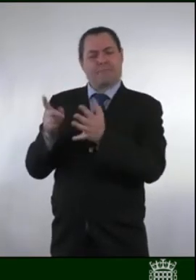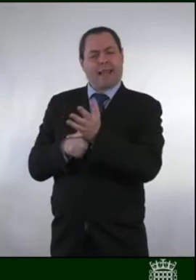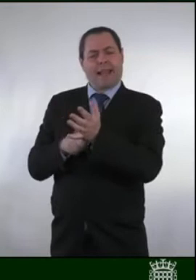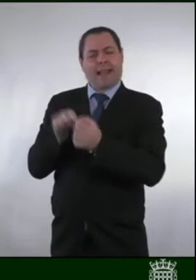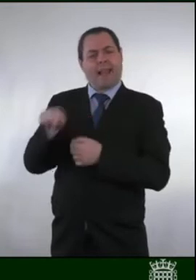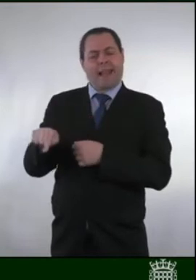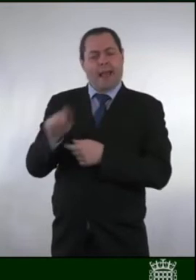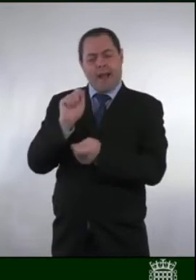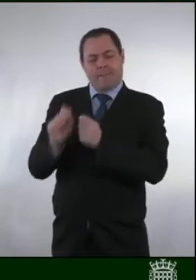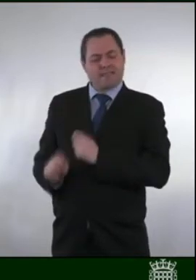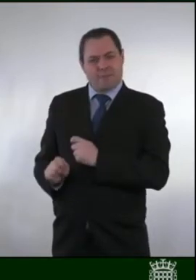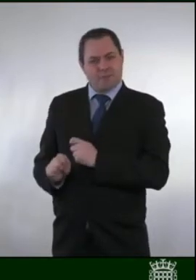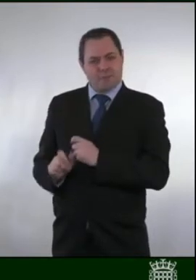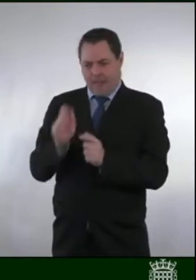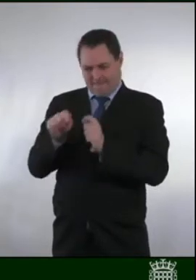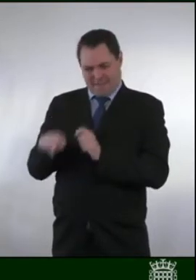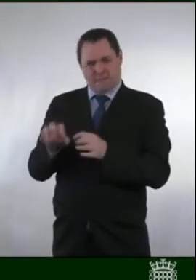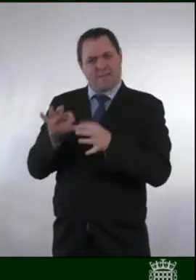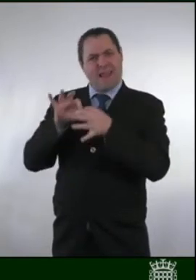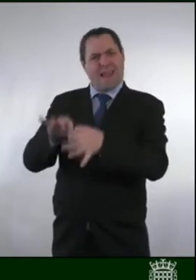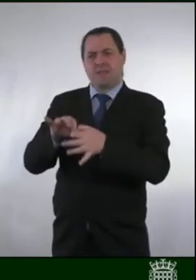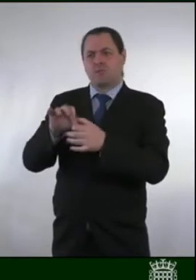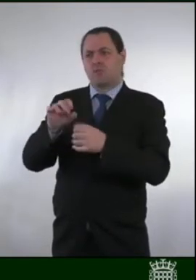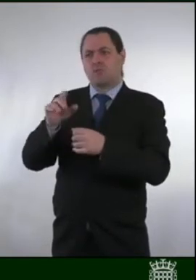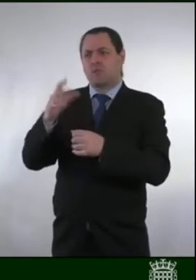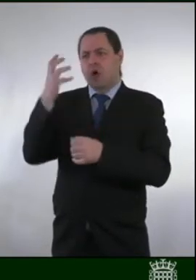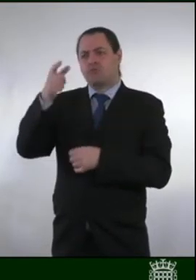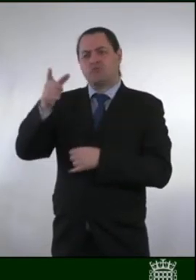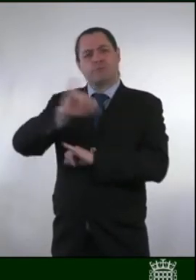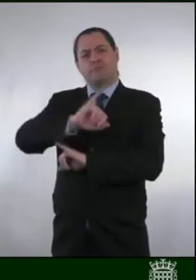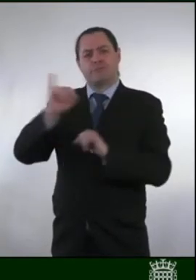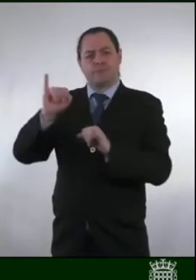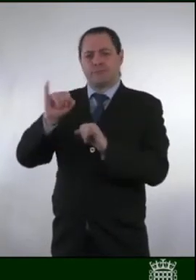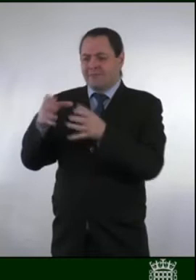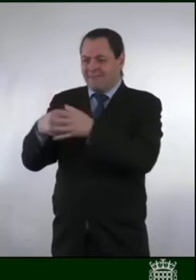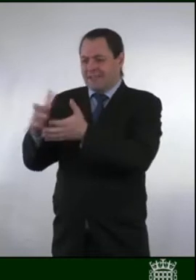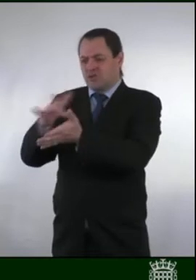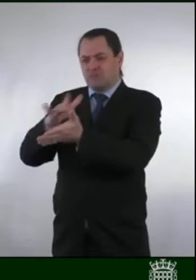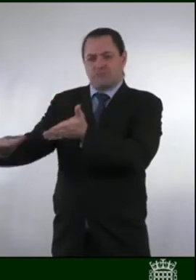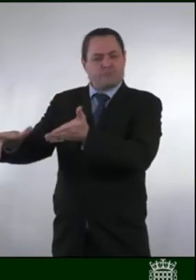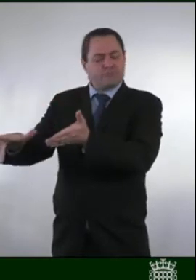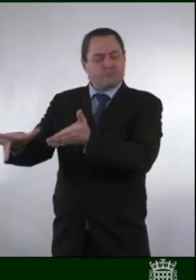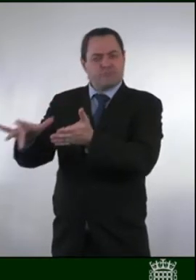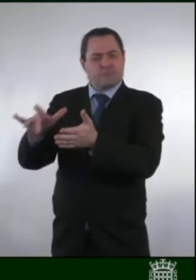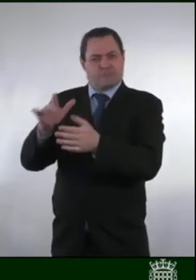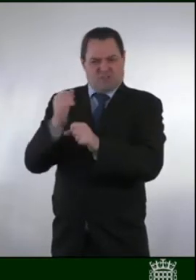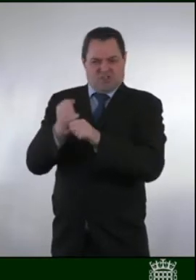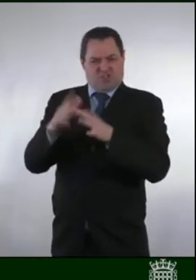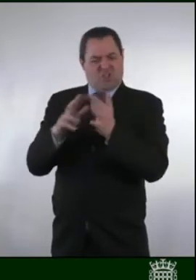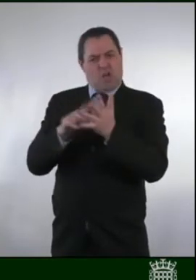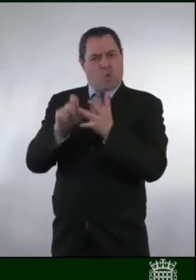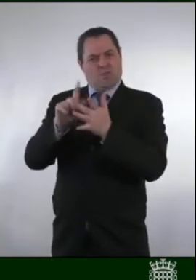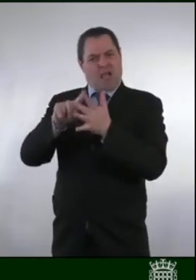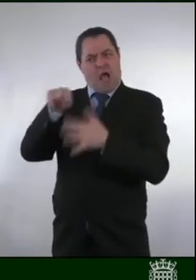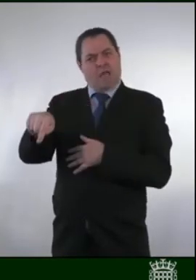deals with countries who commit genocide. Mr. Speaker, genocide isn't a matter of history. It is happening in our